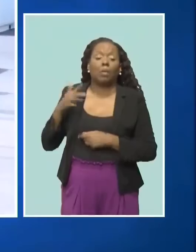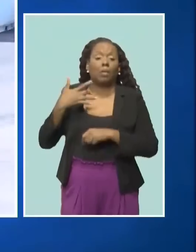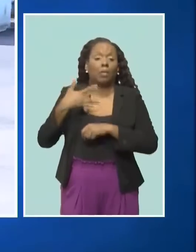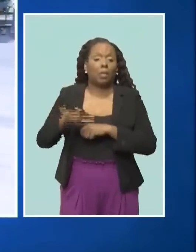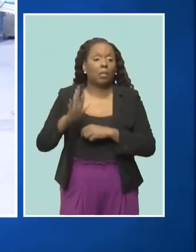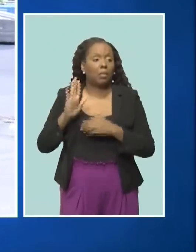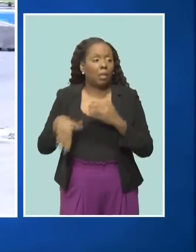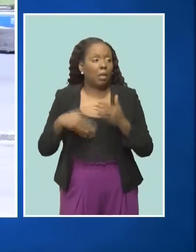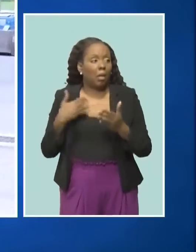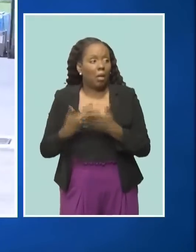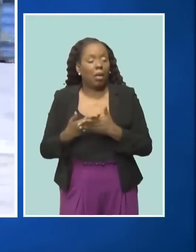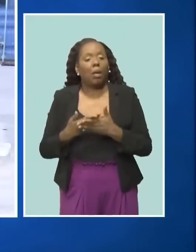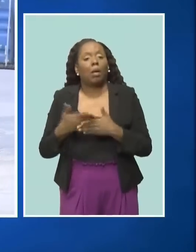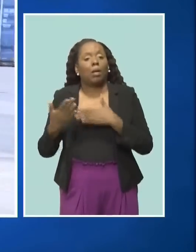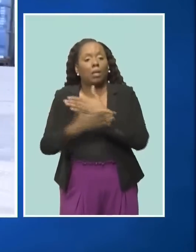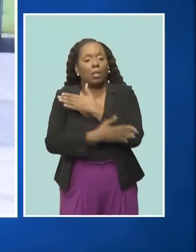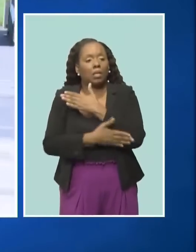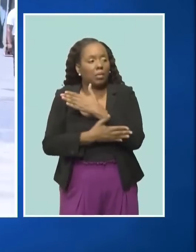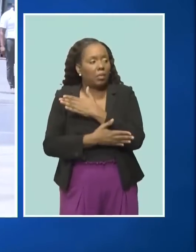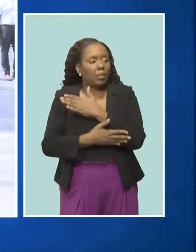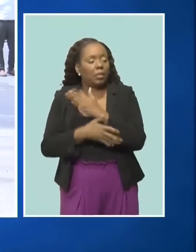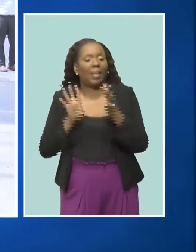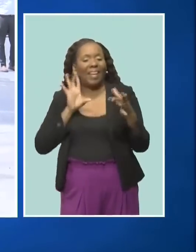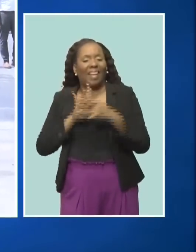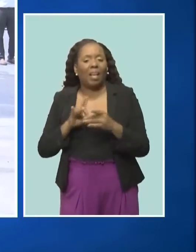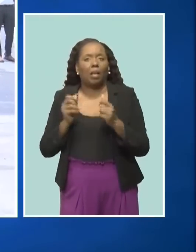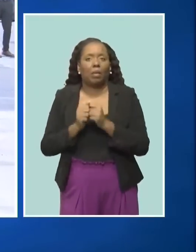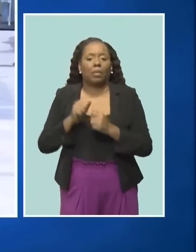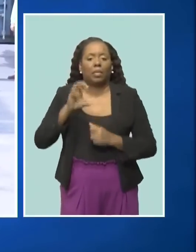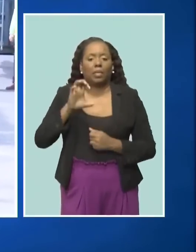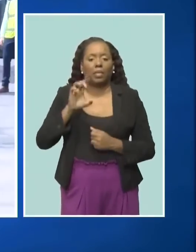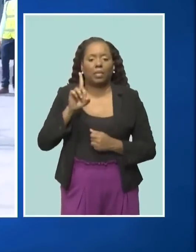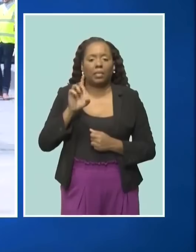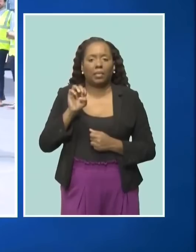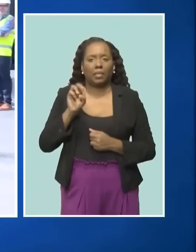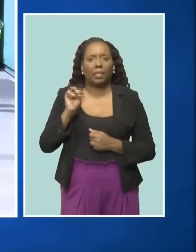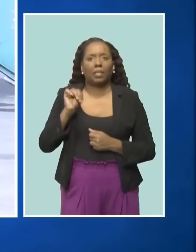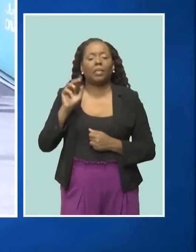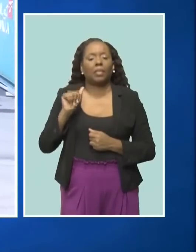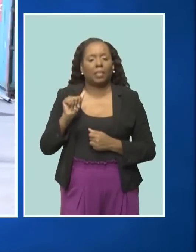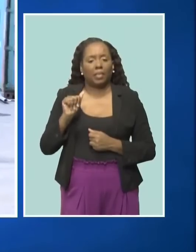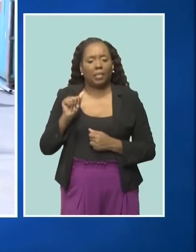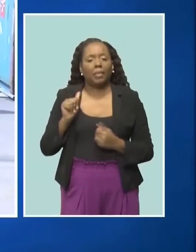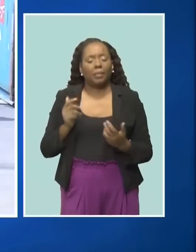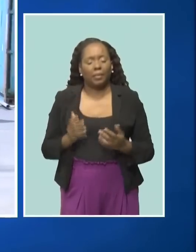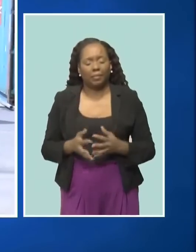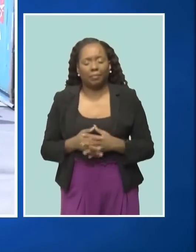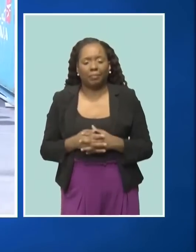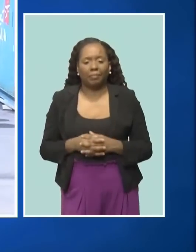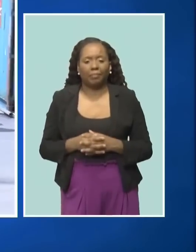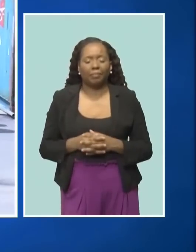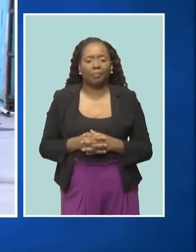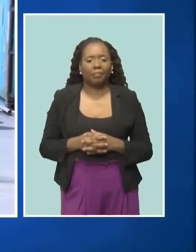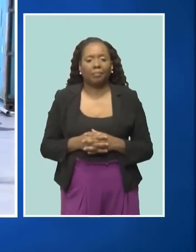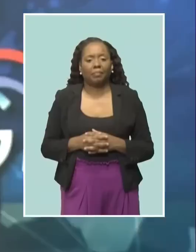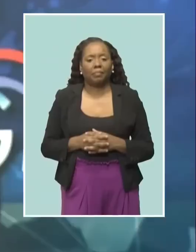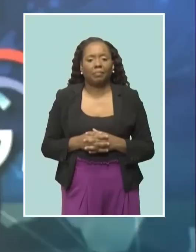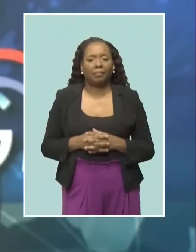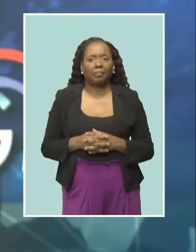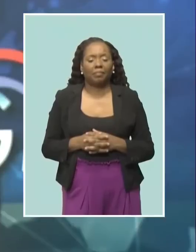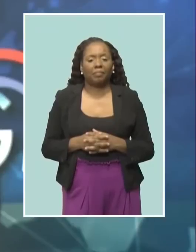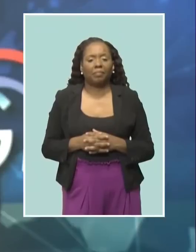countries serviced by the Caribbean Disaster Emergency Management Agency. Rachel Agard, CBC